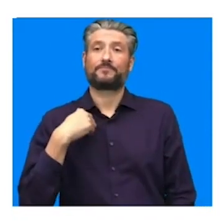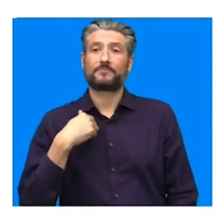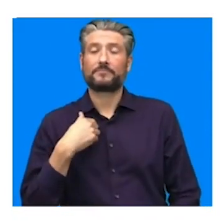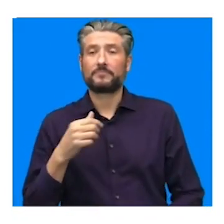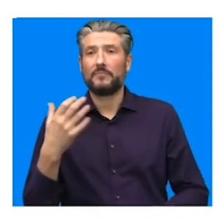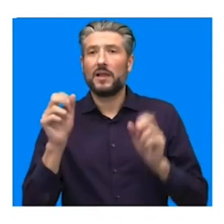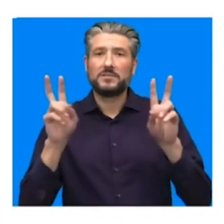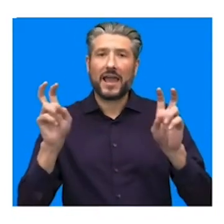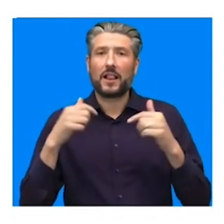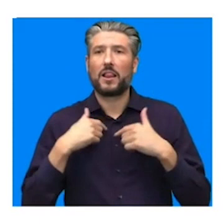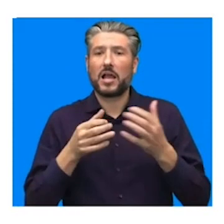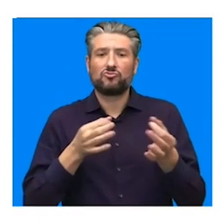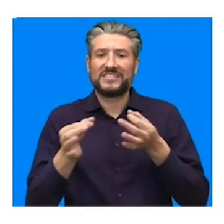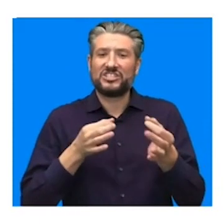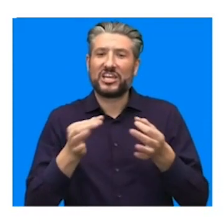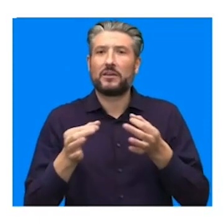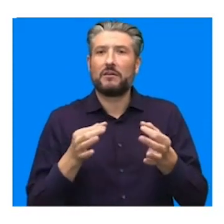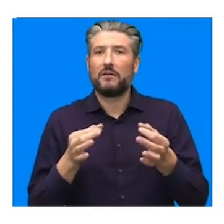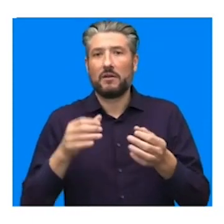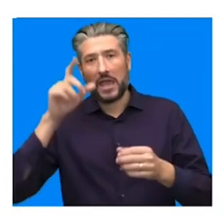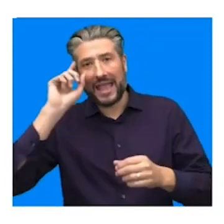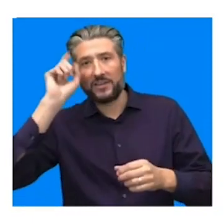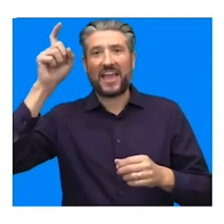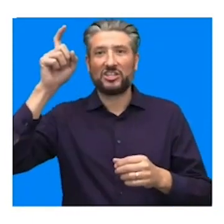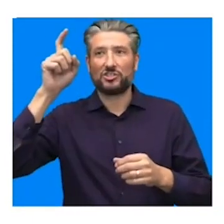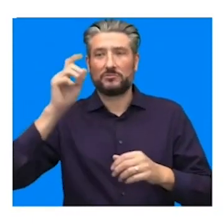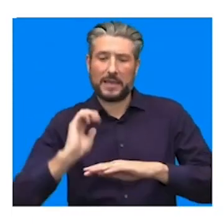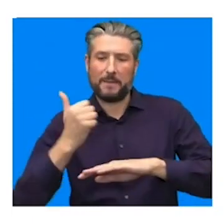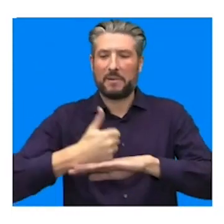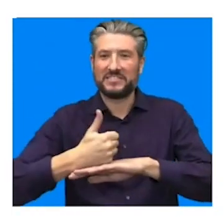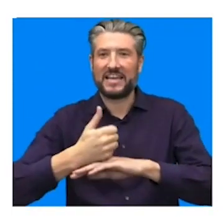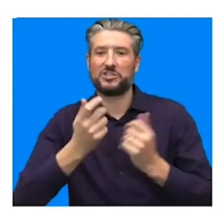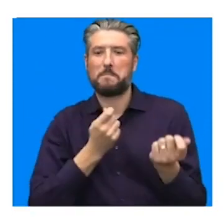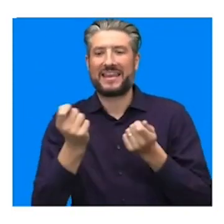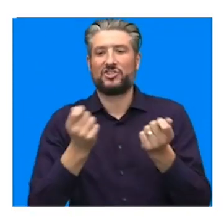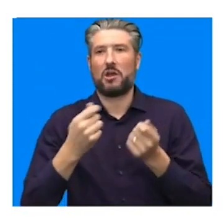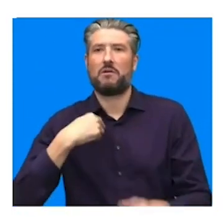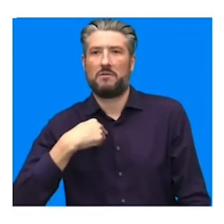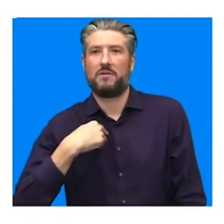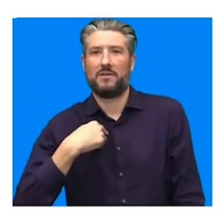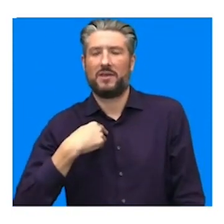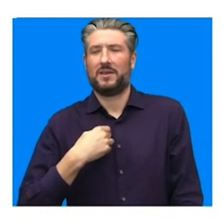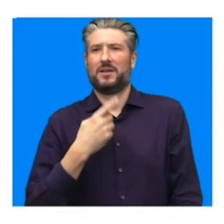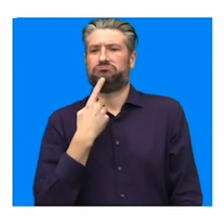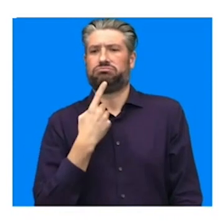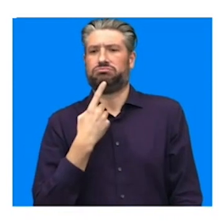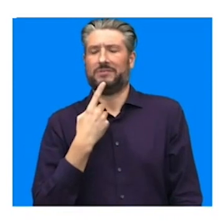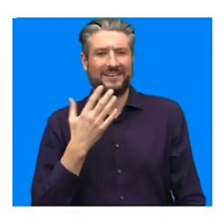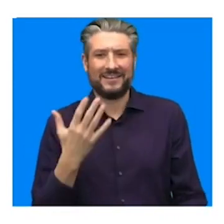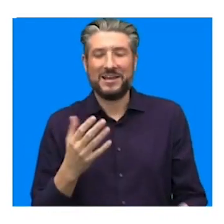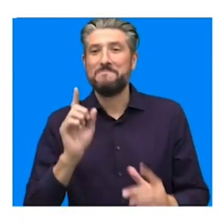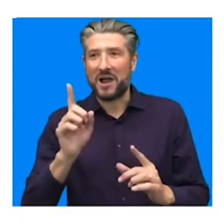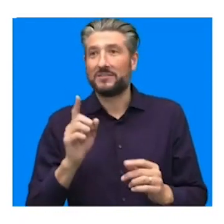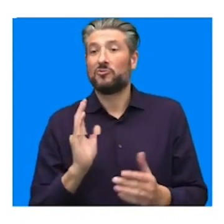of strategic innovation implementation manager, which is a mouthful, but effectively it means I get